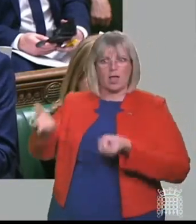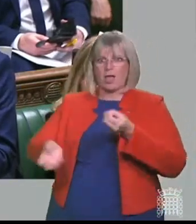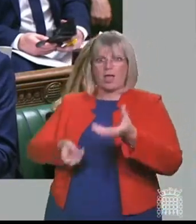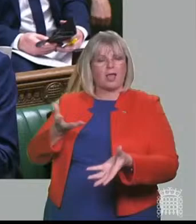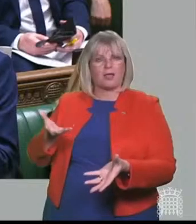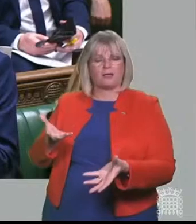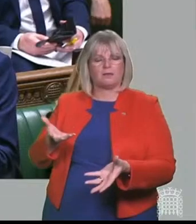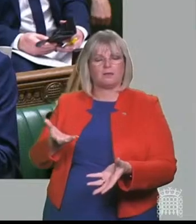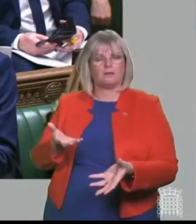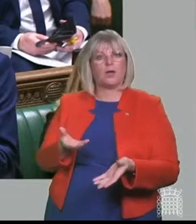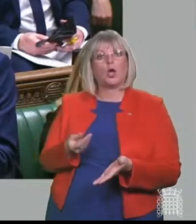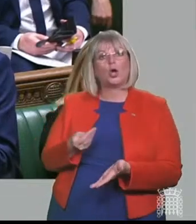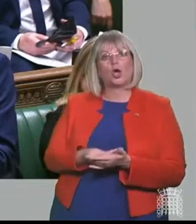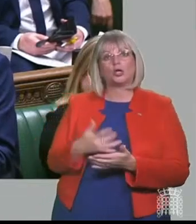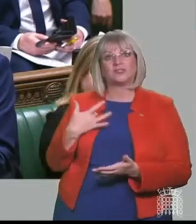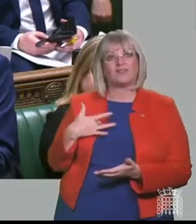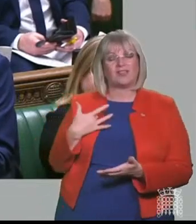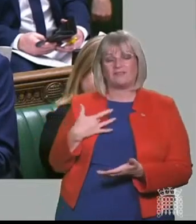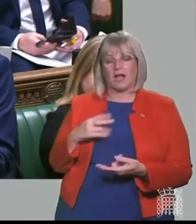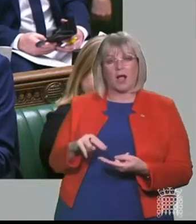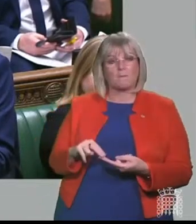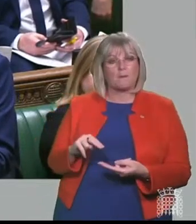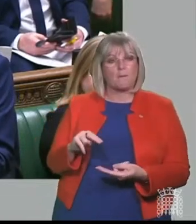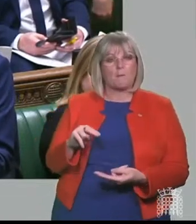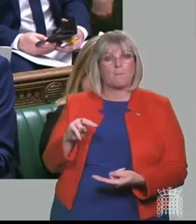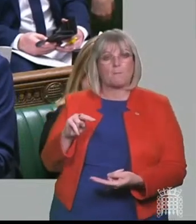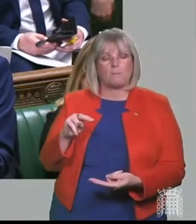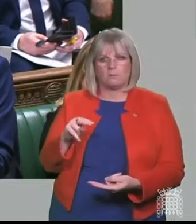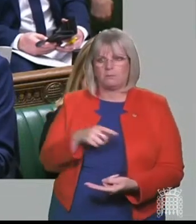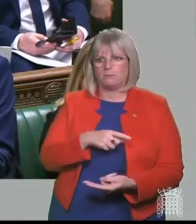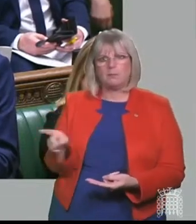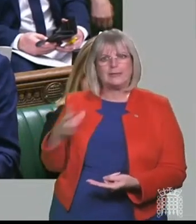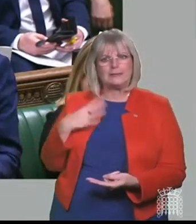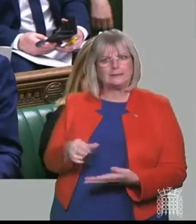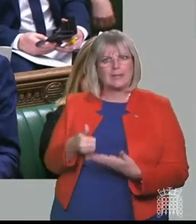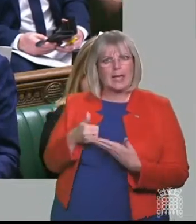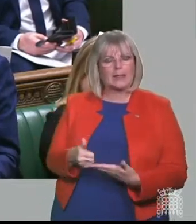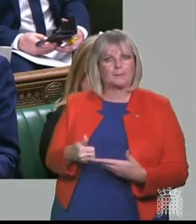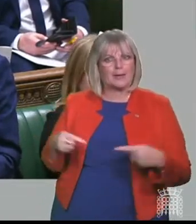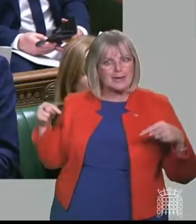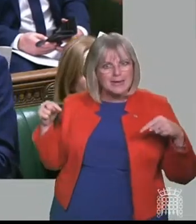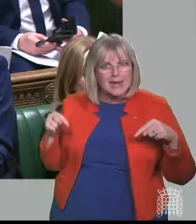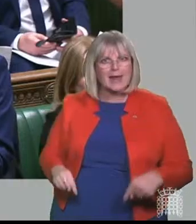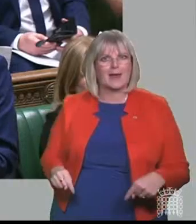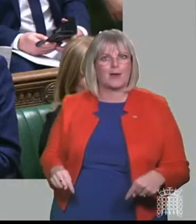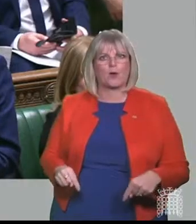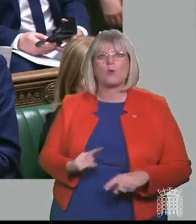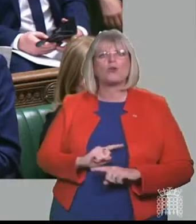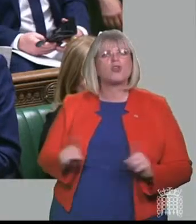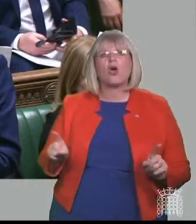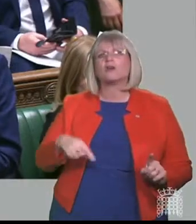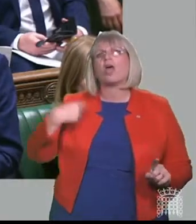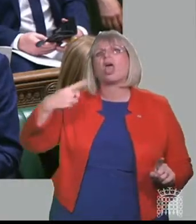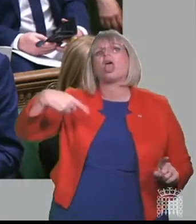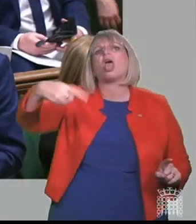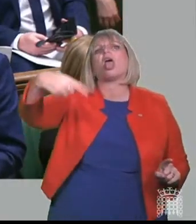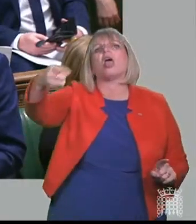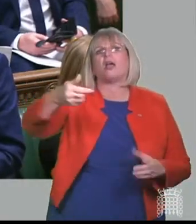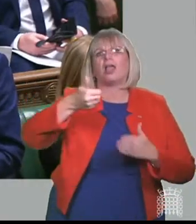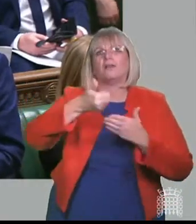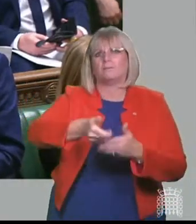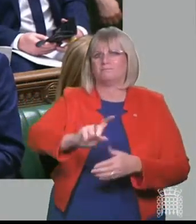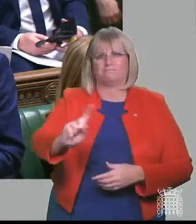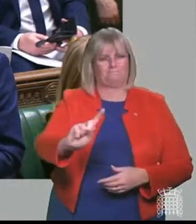of living still goes on, and people need help now. The economy, far from the cry from